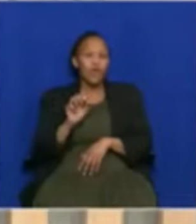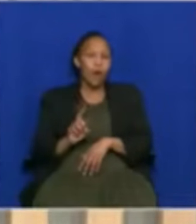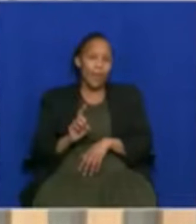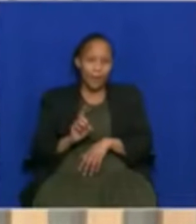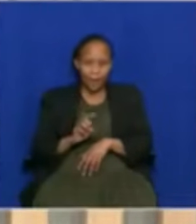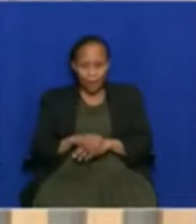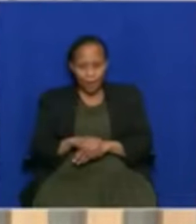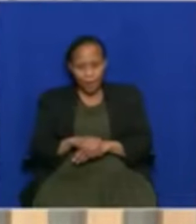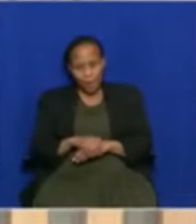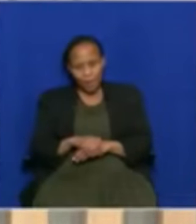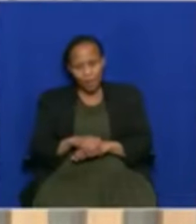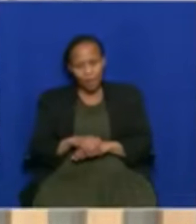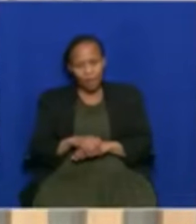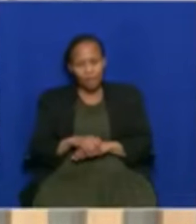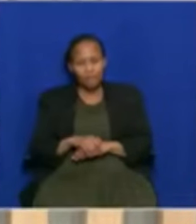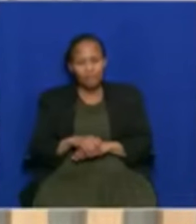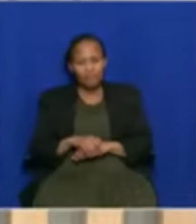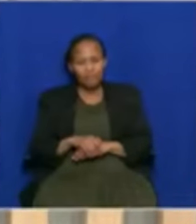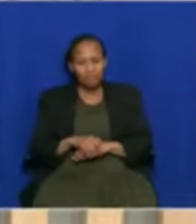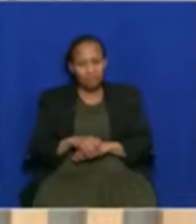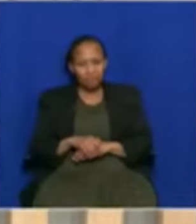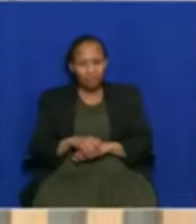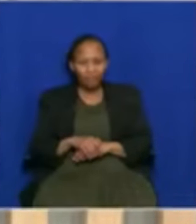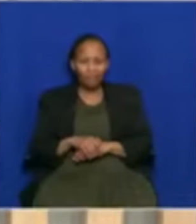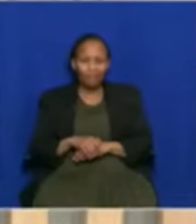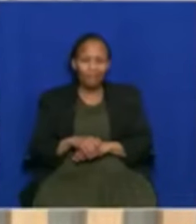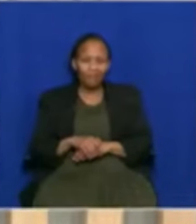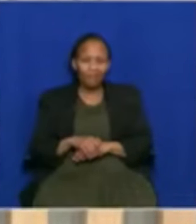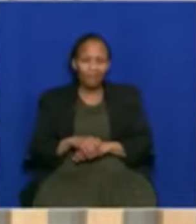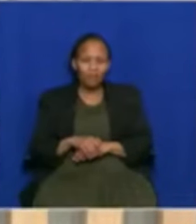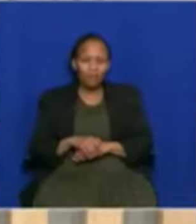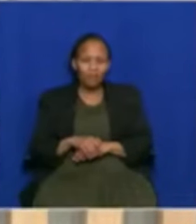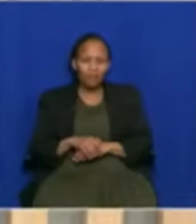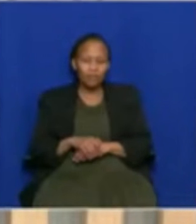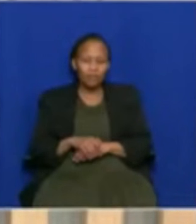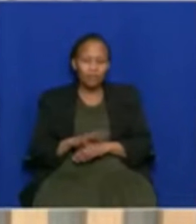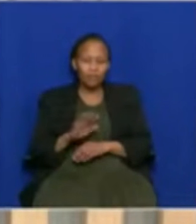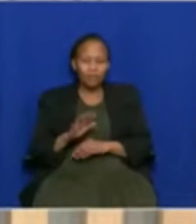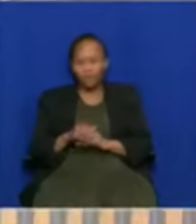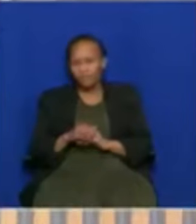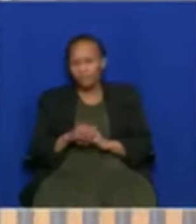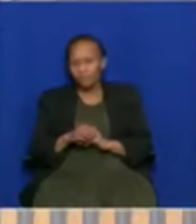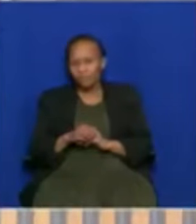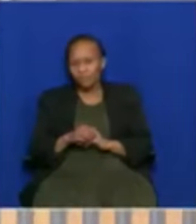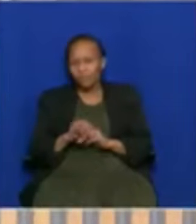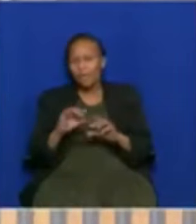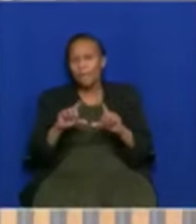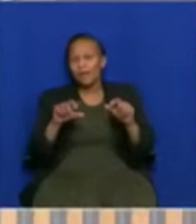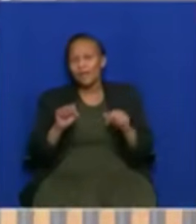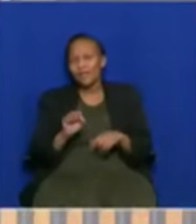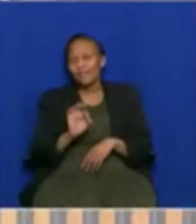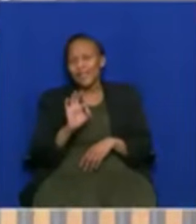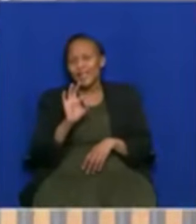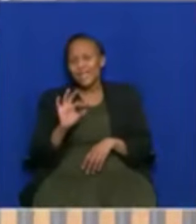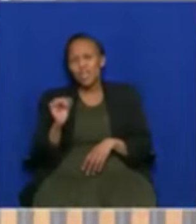Of whose CI A1? management Of Mr. Adams' favored A1. Mrs. Mokwele over them. Paragraph 3 of A1.